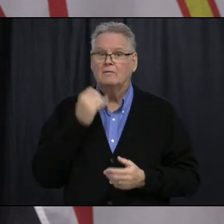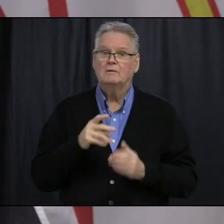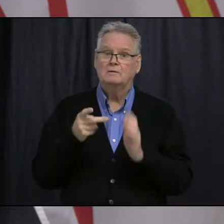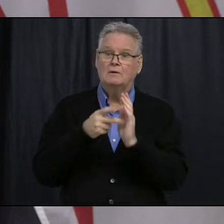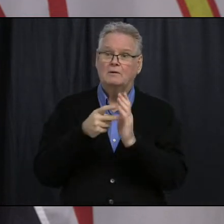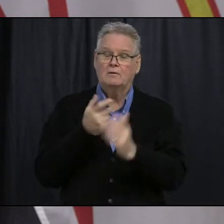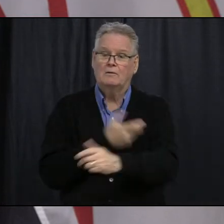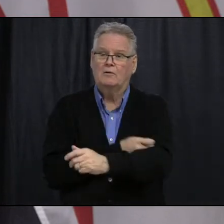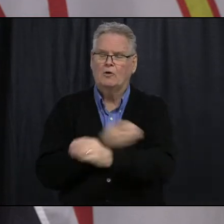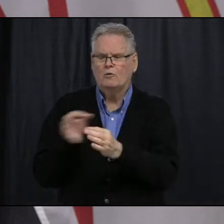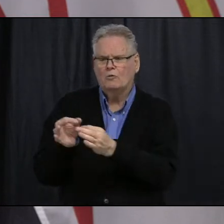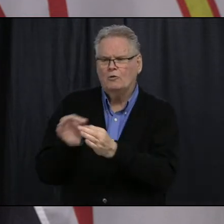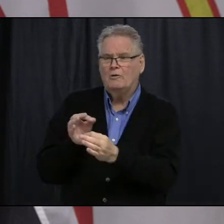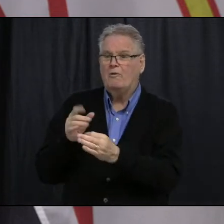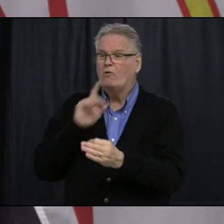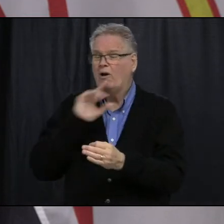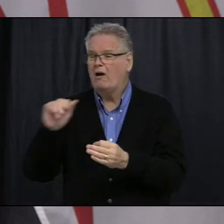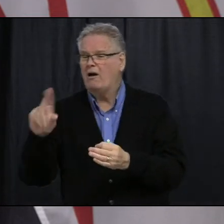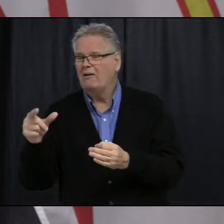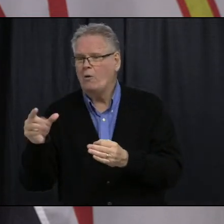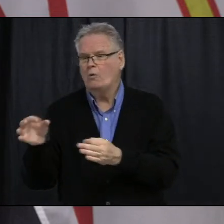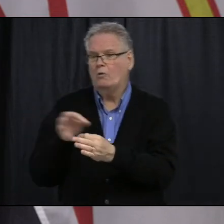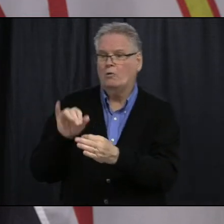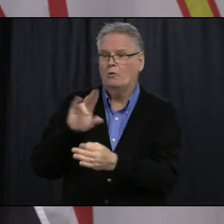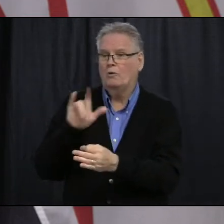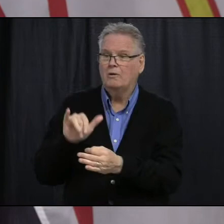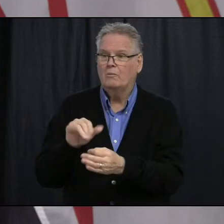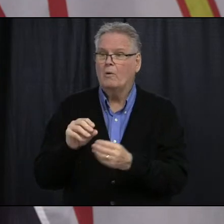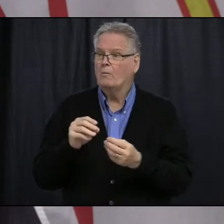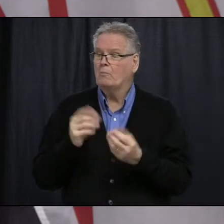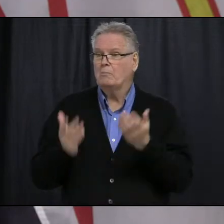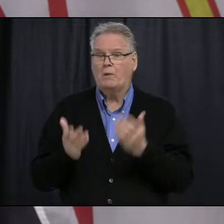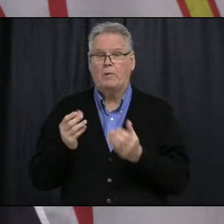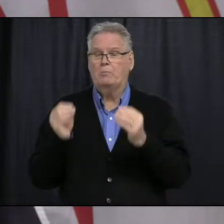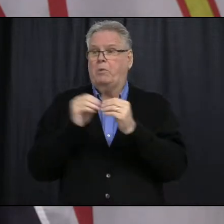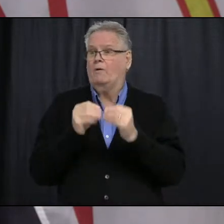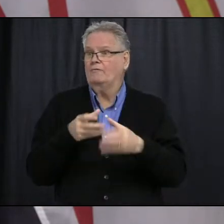But I think it will be unfair for me to predict anything at this point.